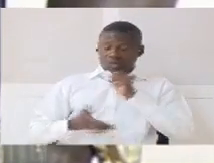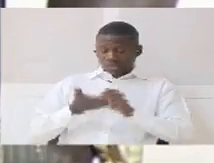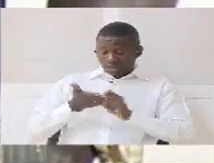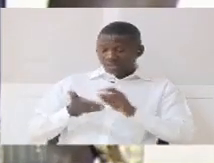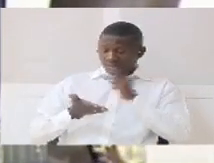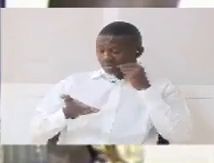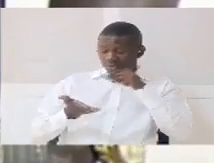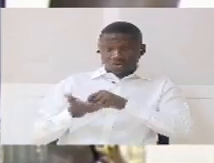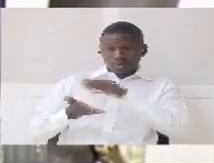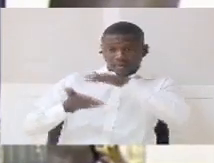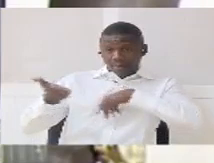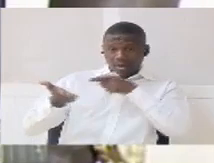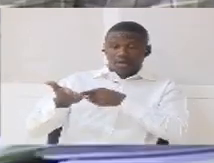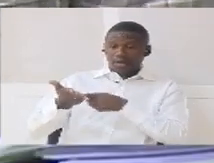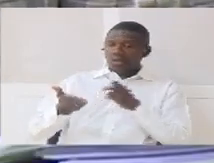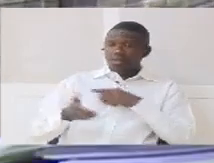that should not have